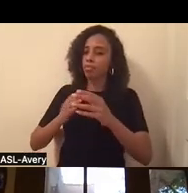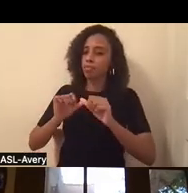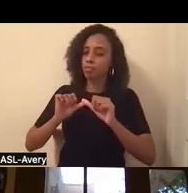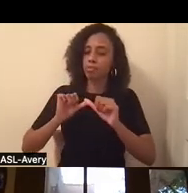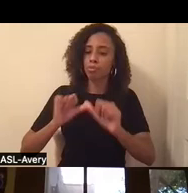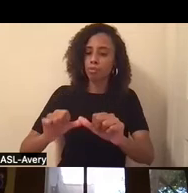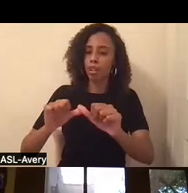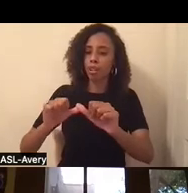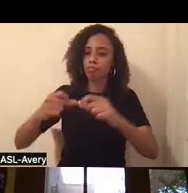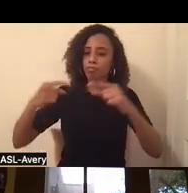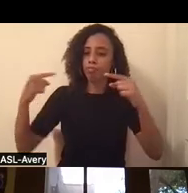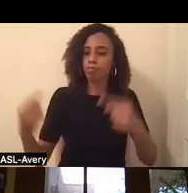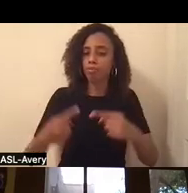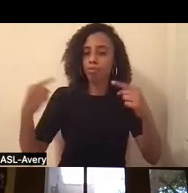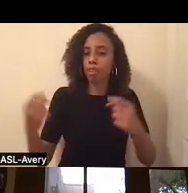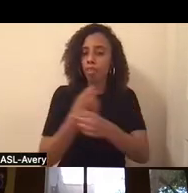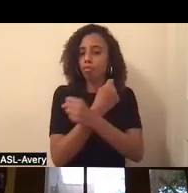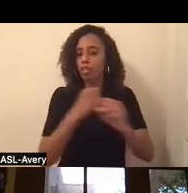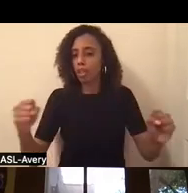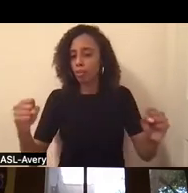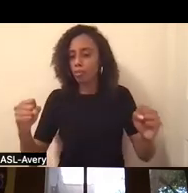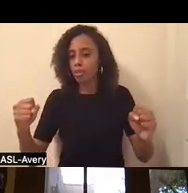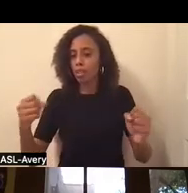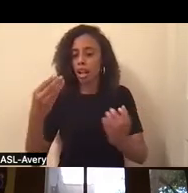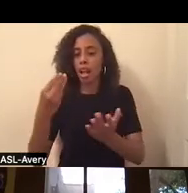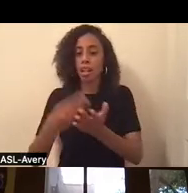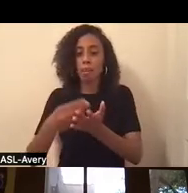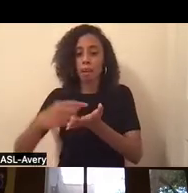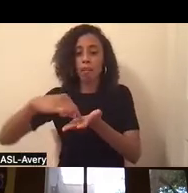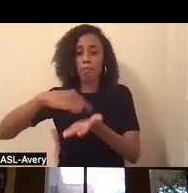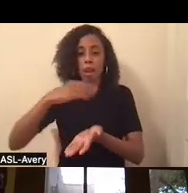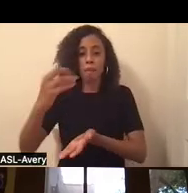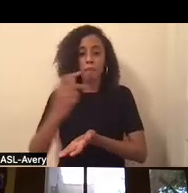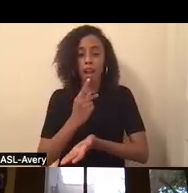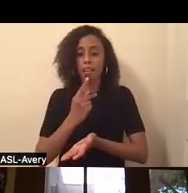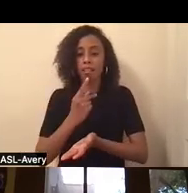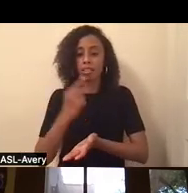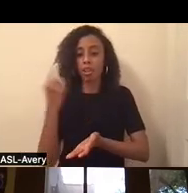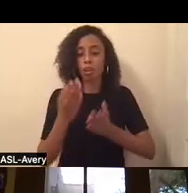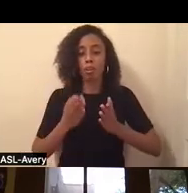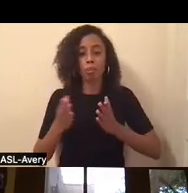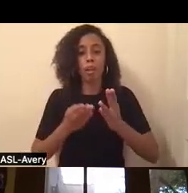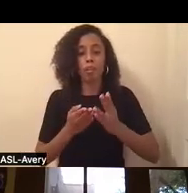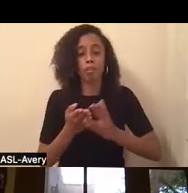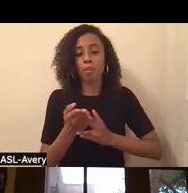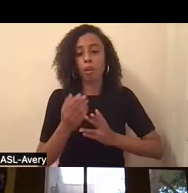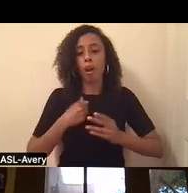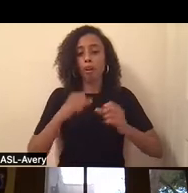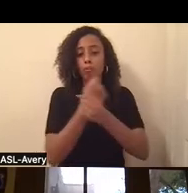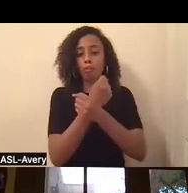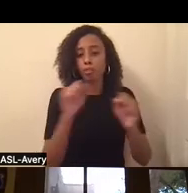liberation and reparations, for it is only through freedom and justice that we truly give